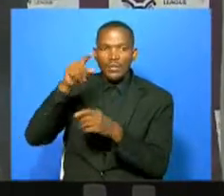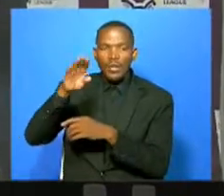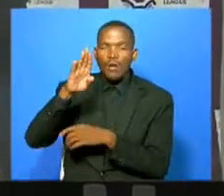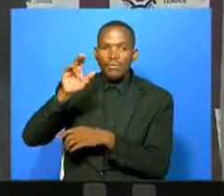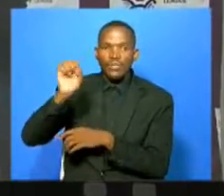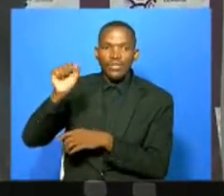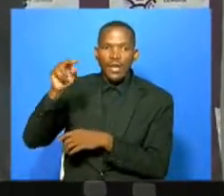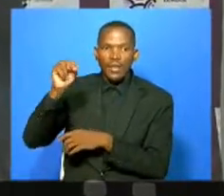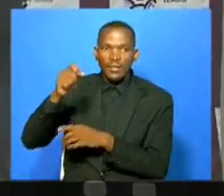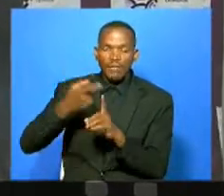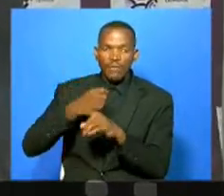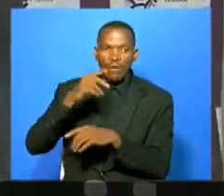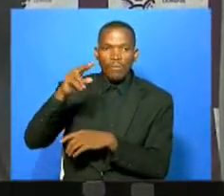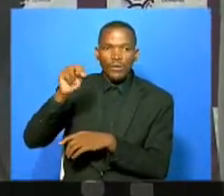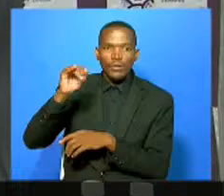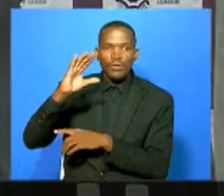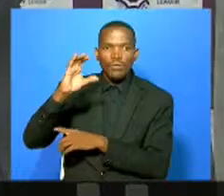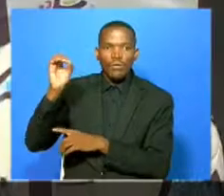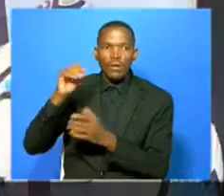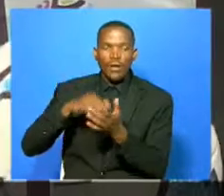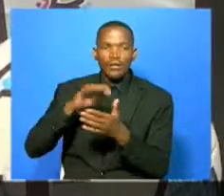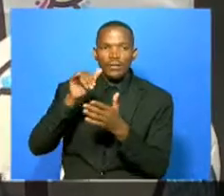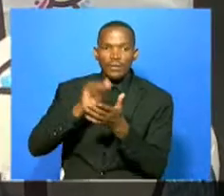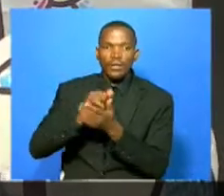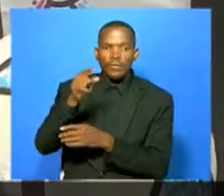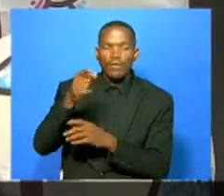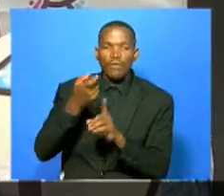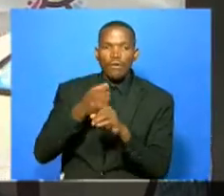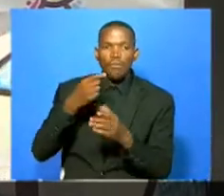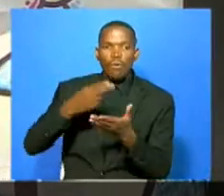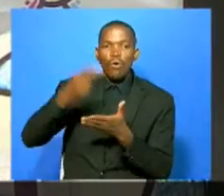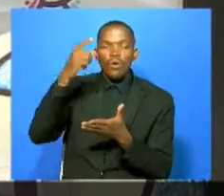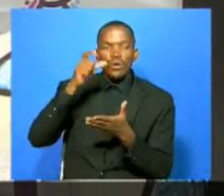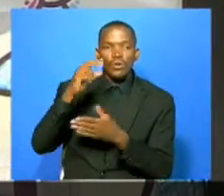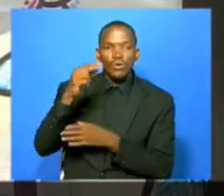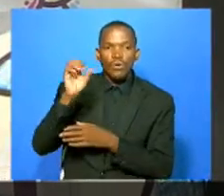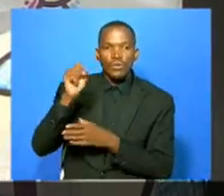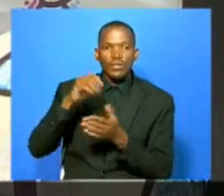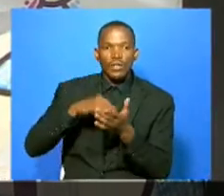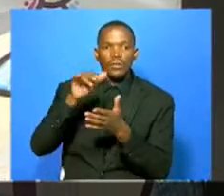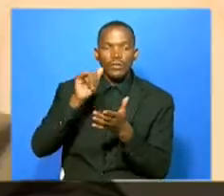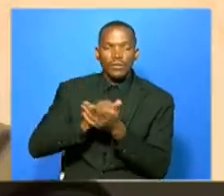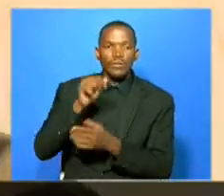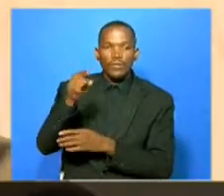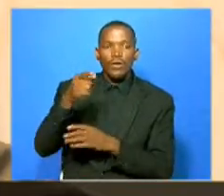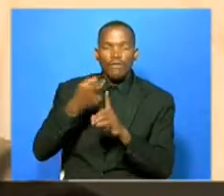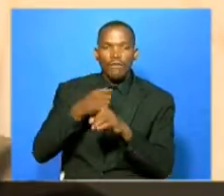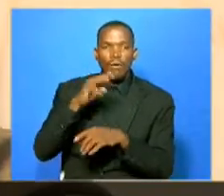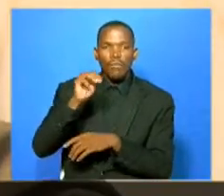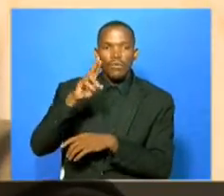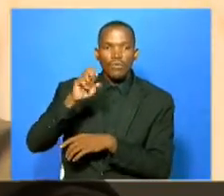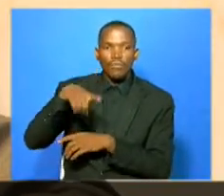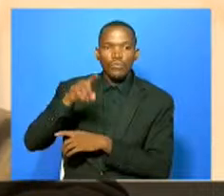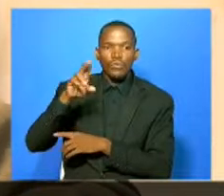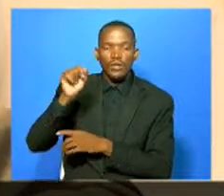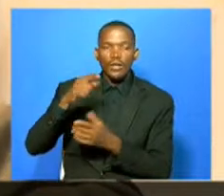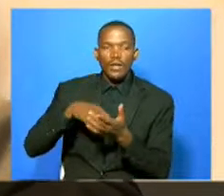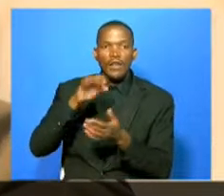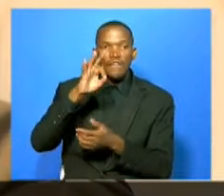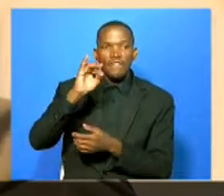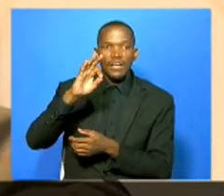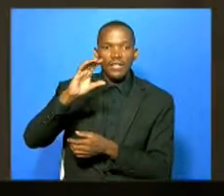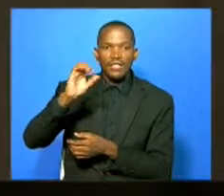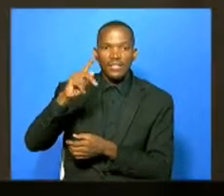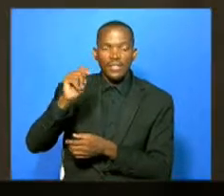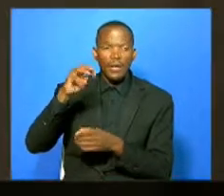Busane Sekwene wa Nico United, Thapelo Timile go tswa kwa Holy Ghost le agisanyang dingwala go tswa kwa Morupule Wanderers. Victor Kobele ene